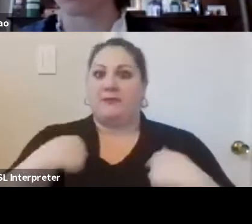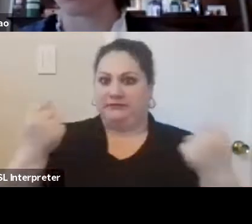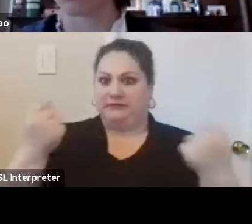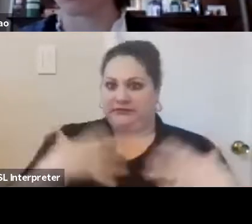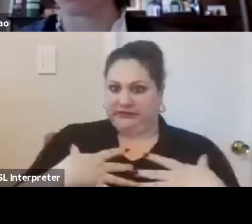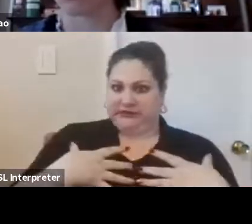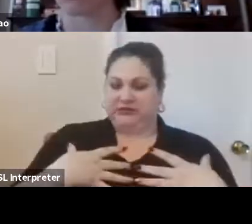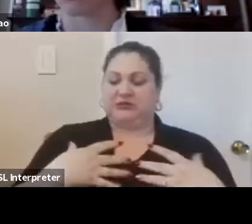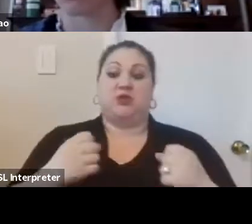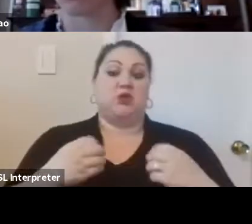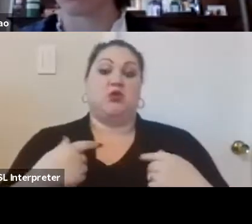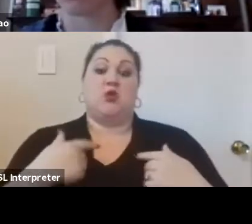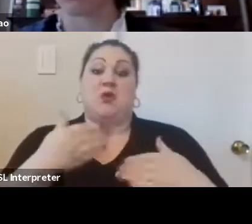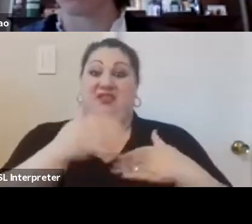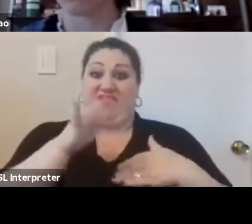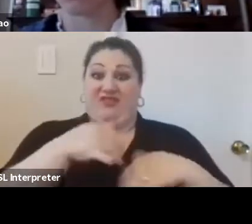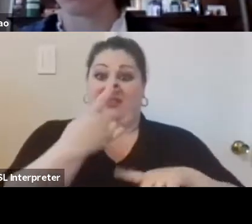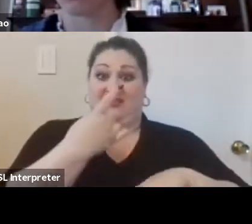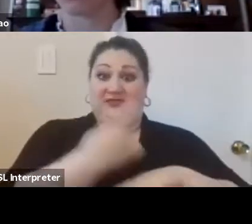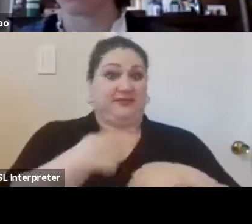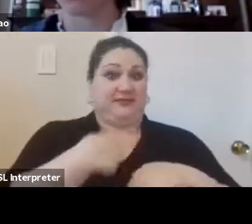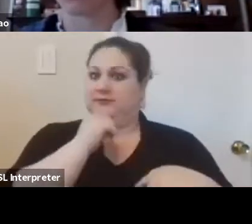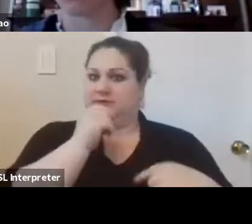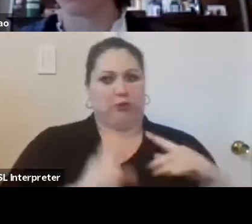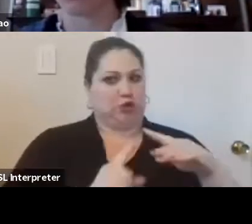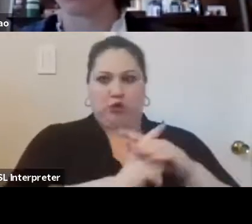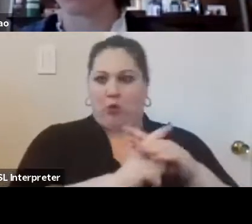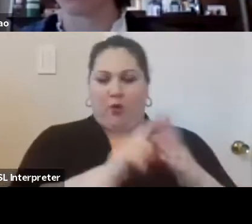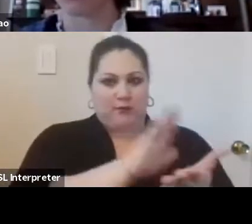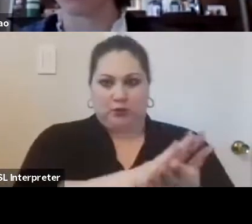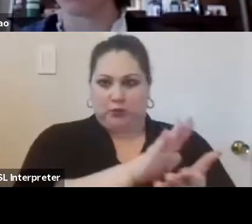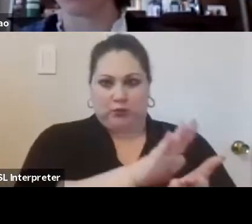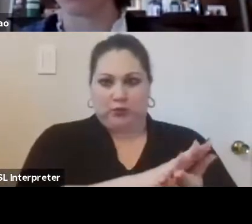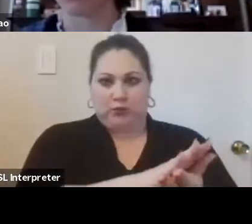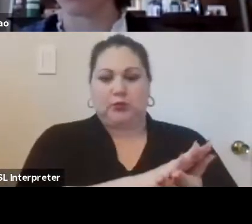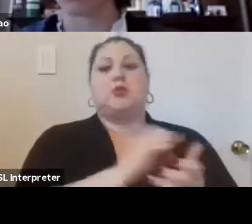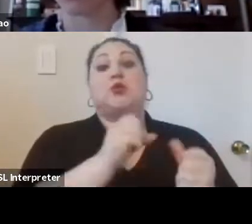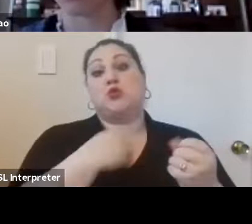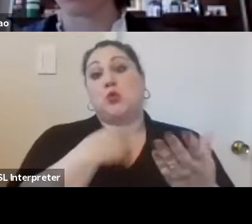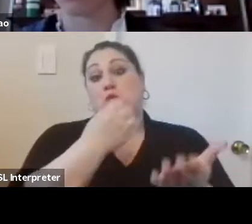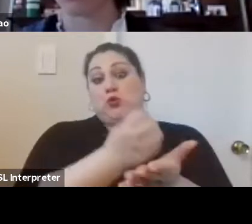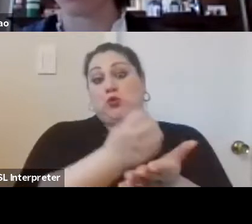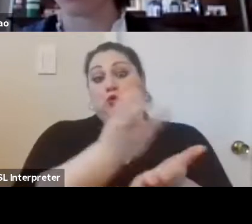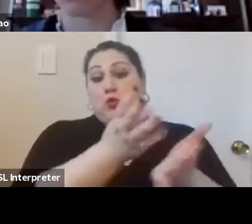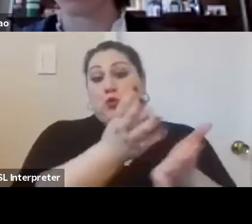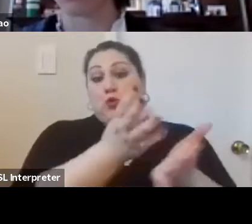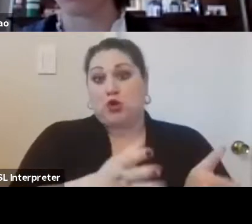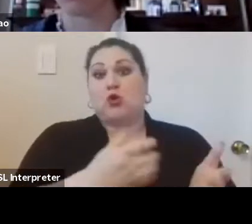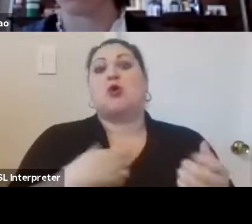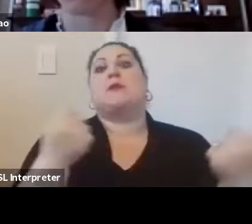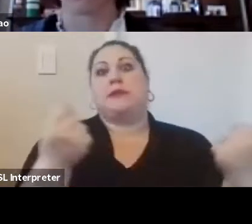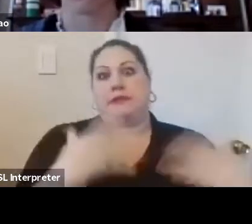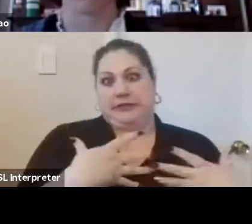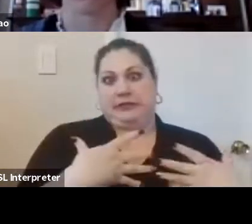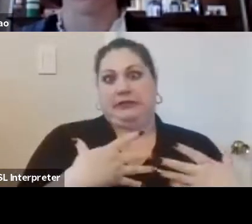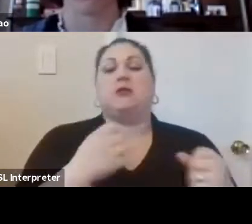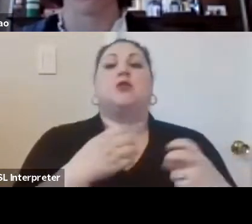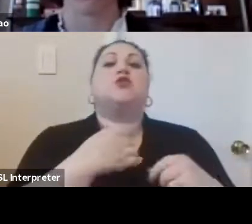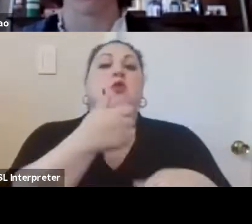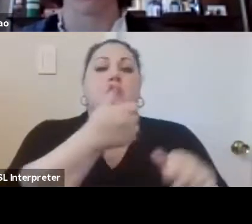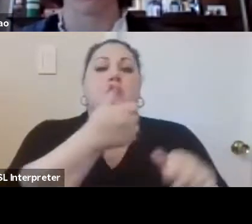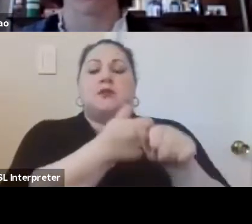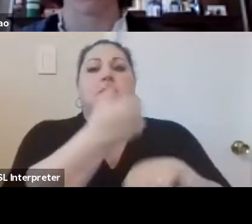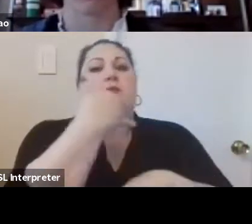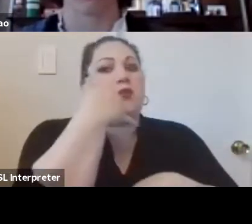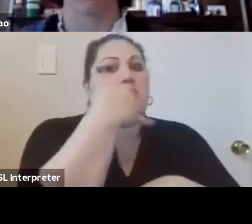worker got worried and she ended up calling DCFS saying that there was a minor and her child